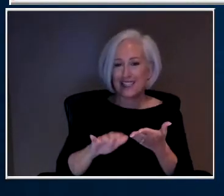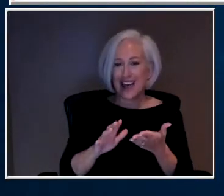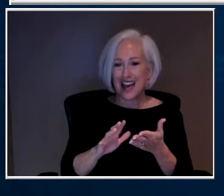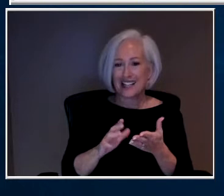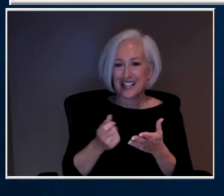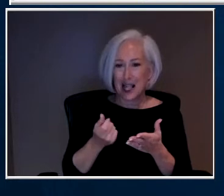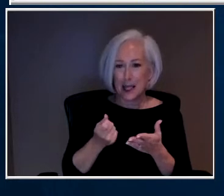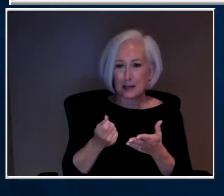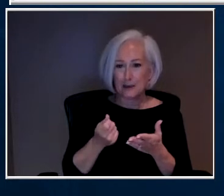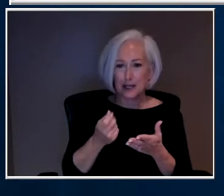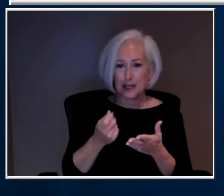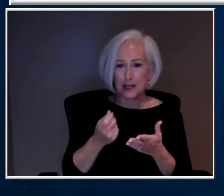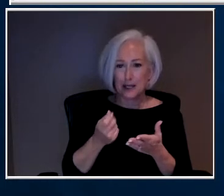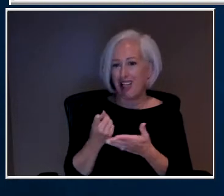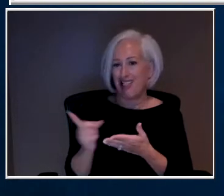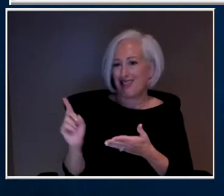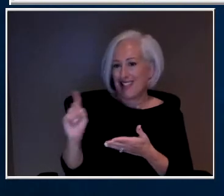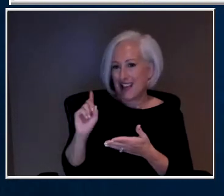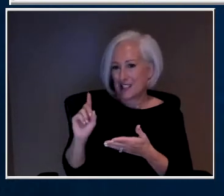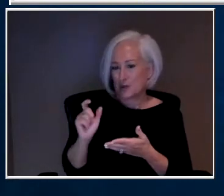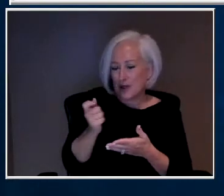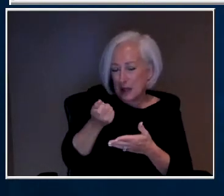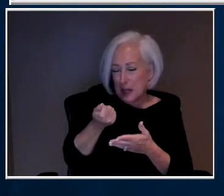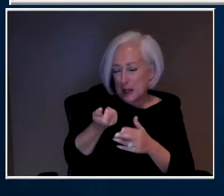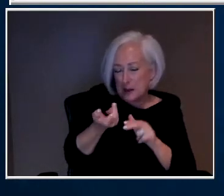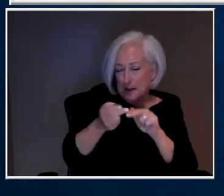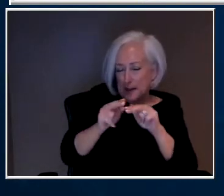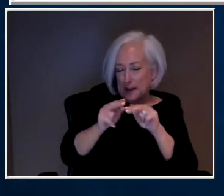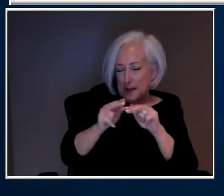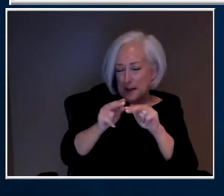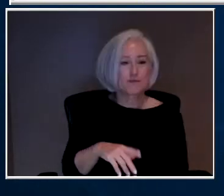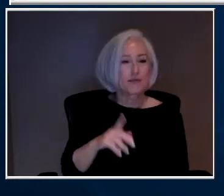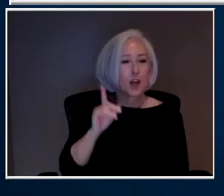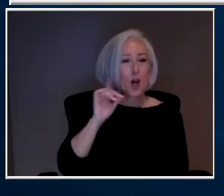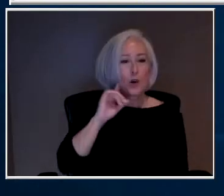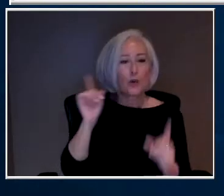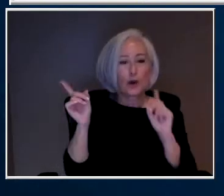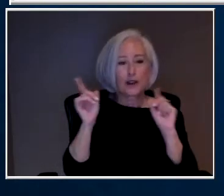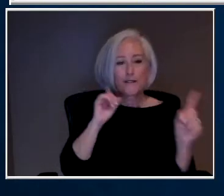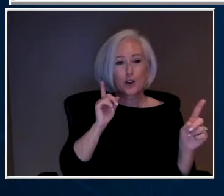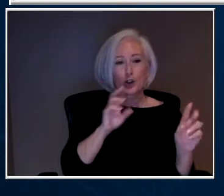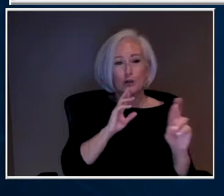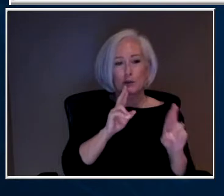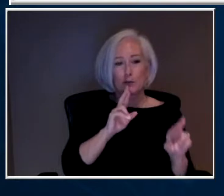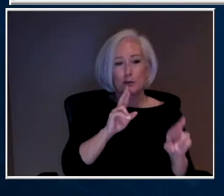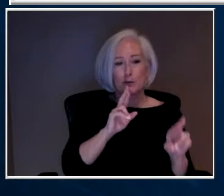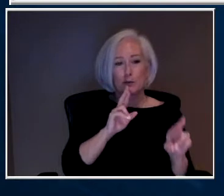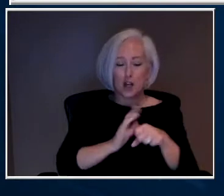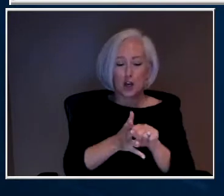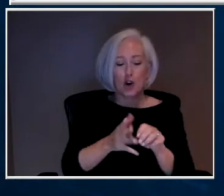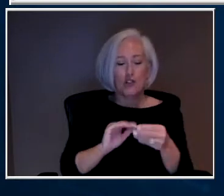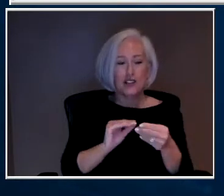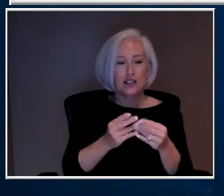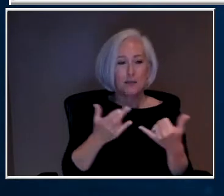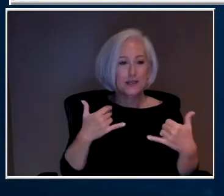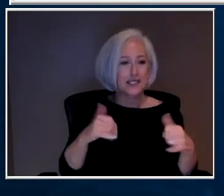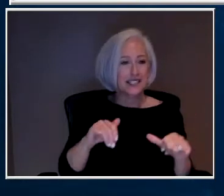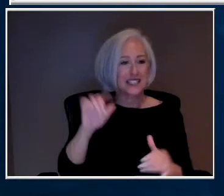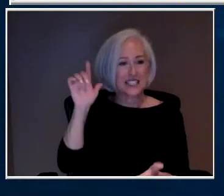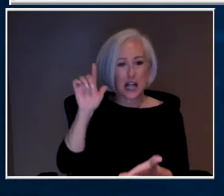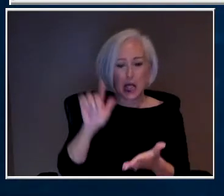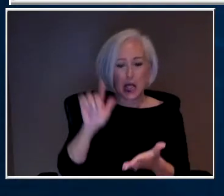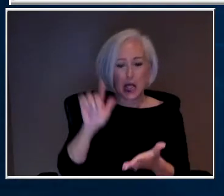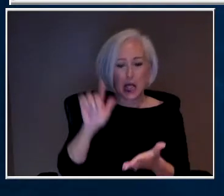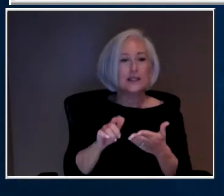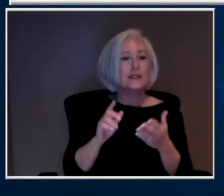week it was kind of inching up just a little. Right. We've been hearing reports about that. COVID numbers are still relatively low, and we have been turning our attention